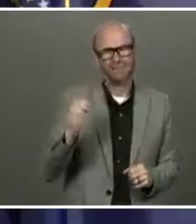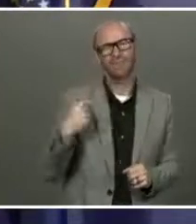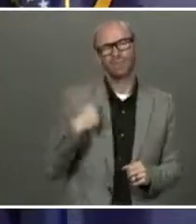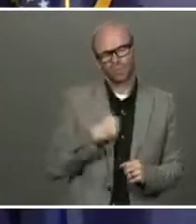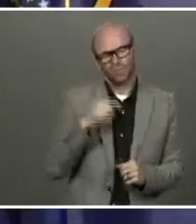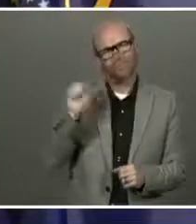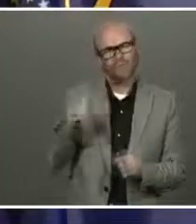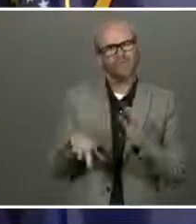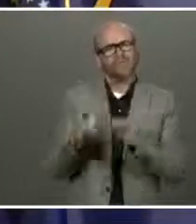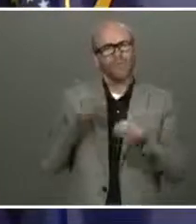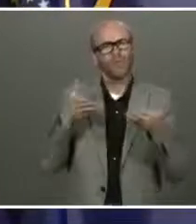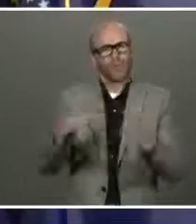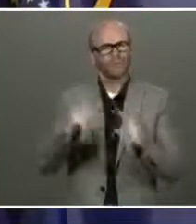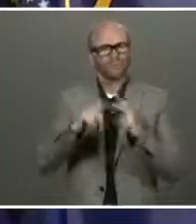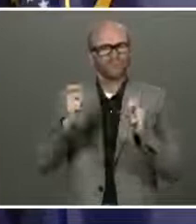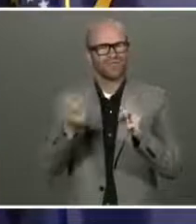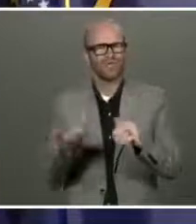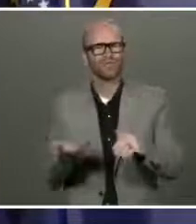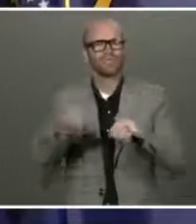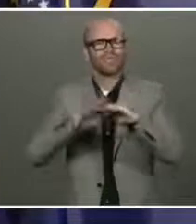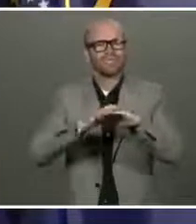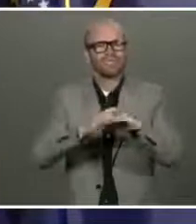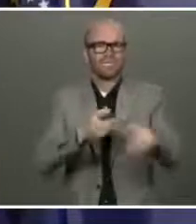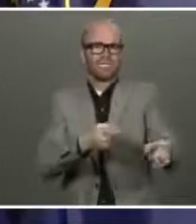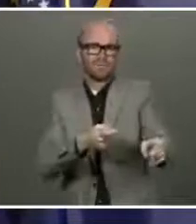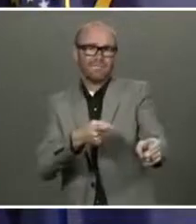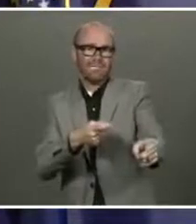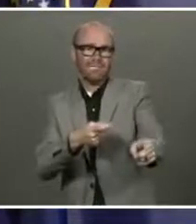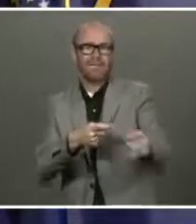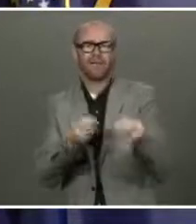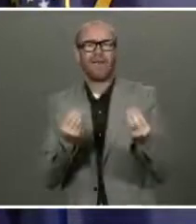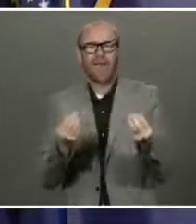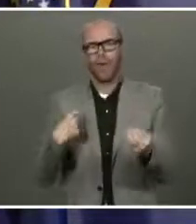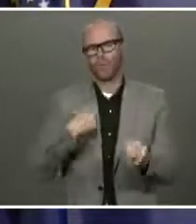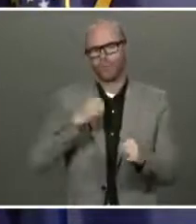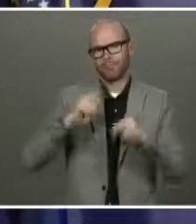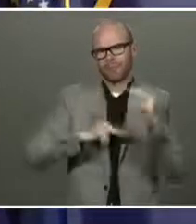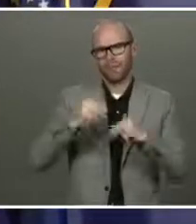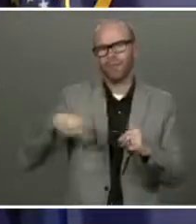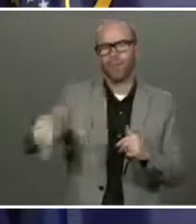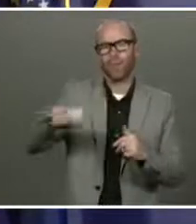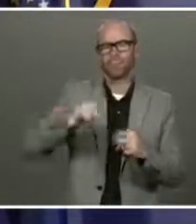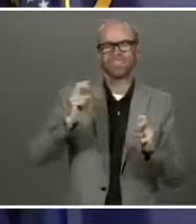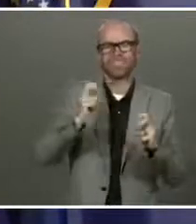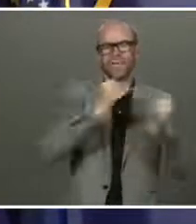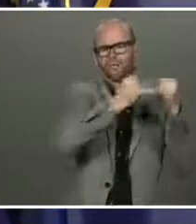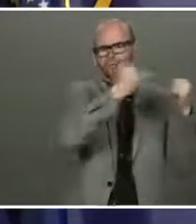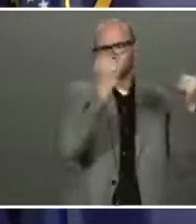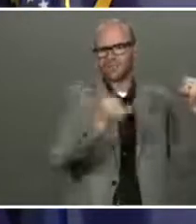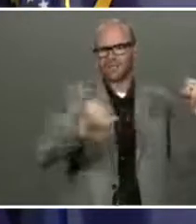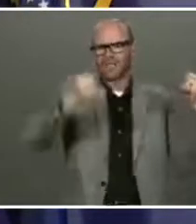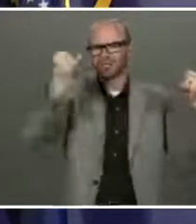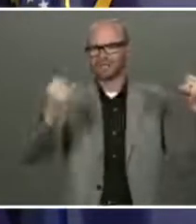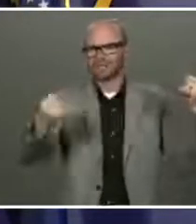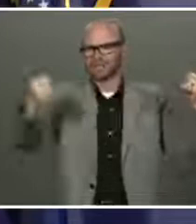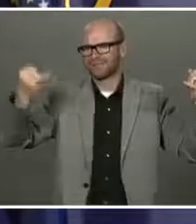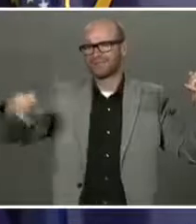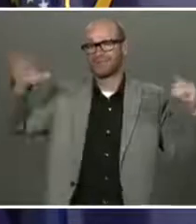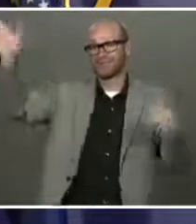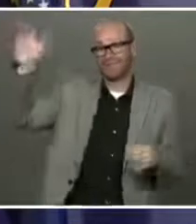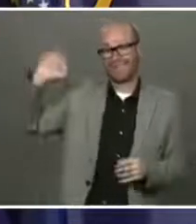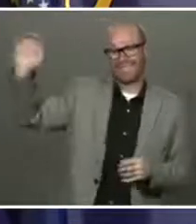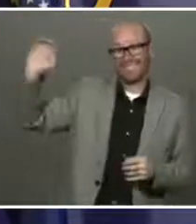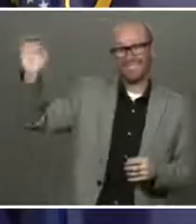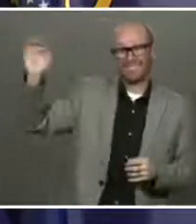to greatly increase the speed at which we're able to build these transmission lines. In the East, it's a little